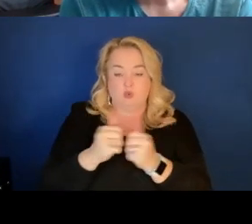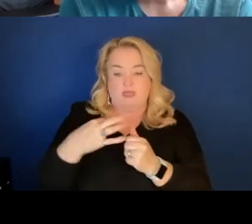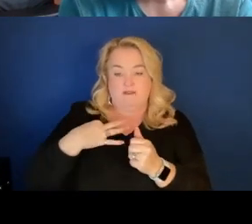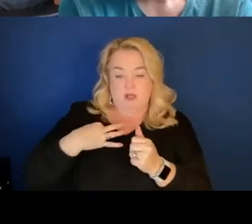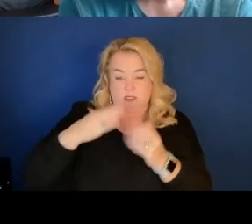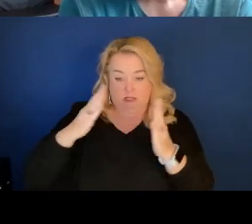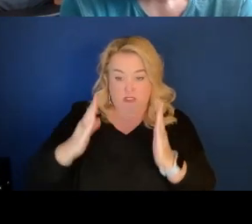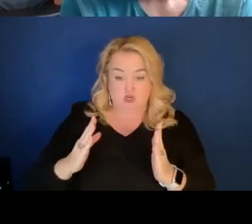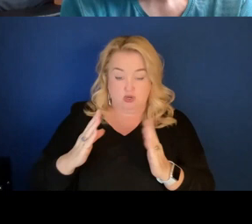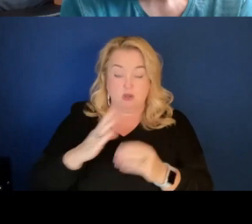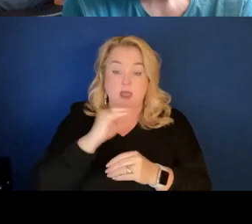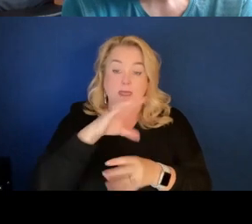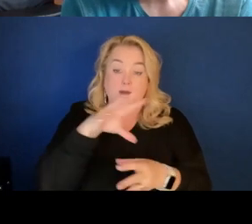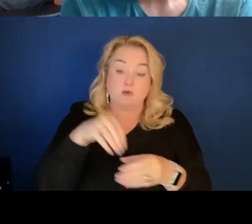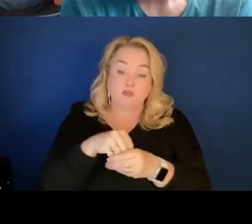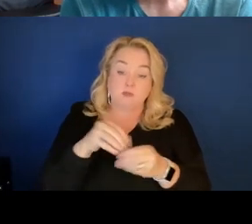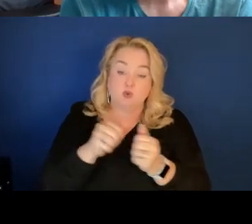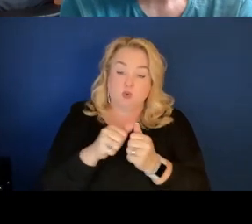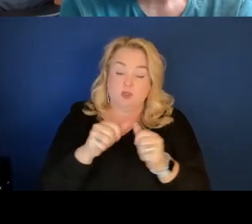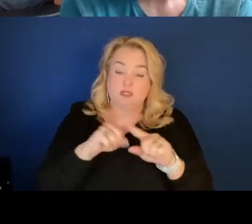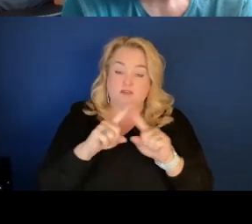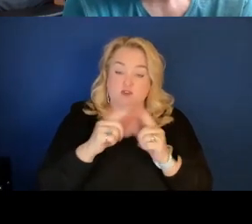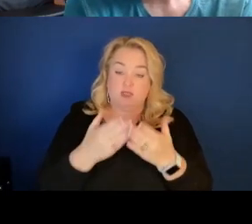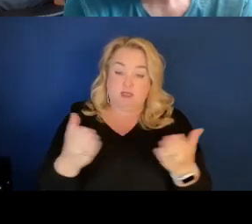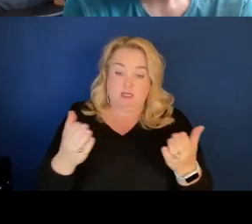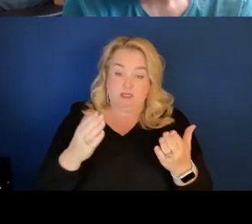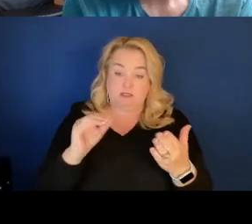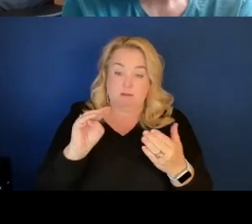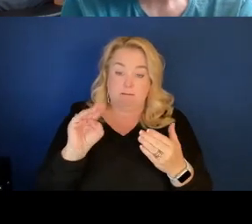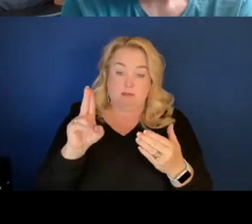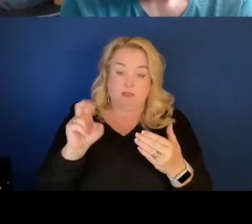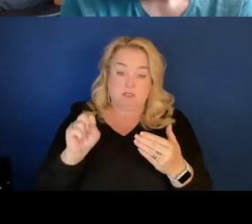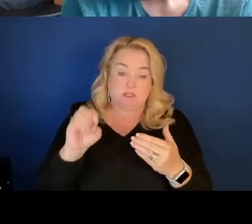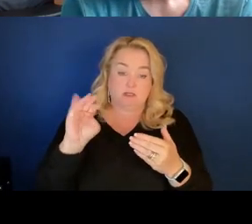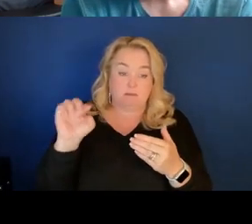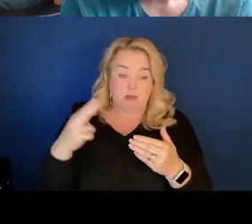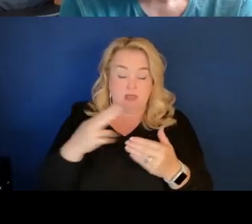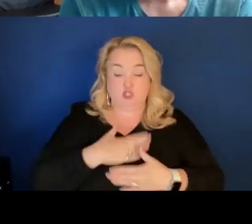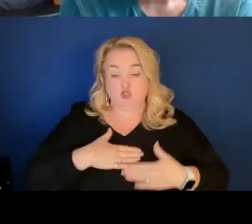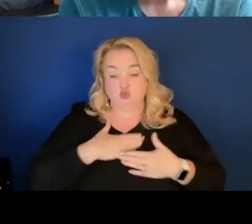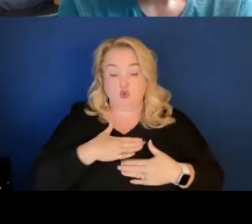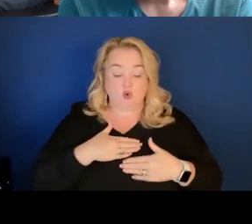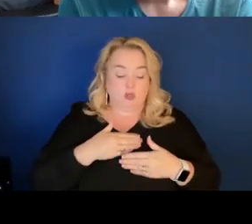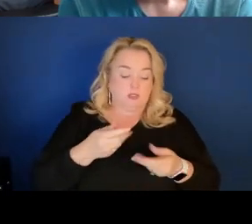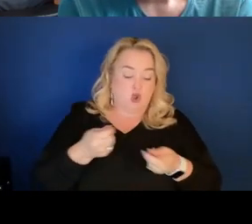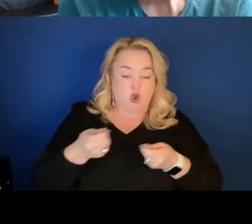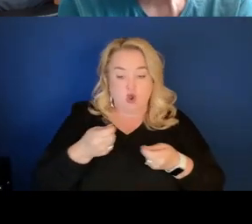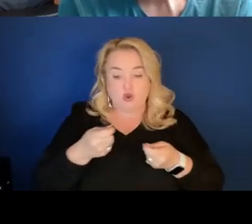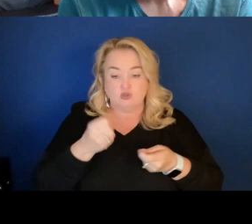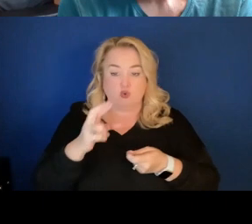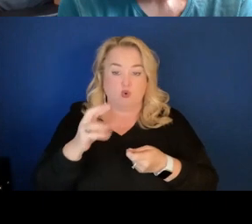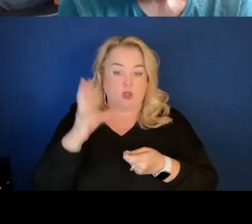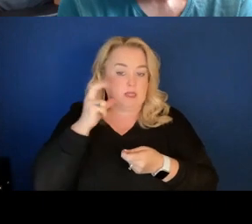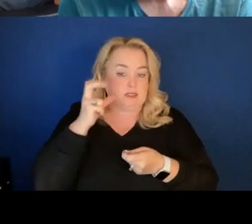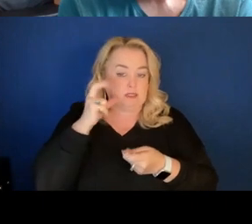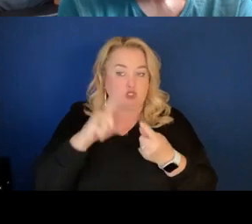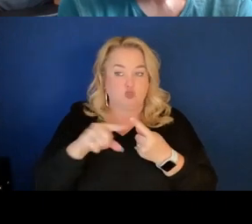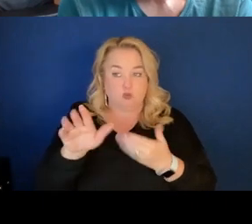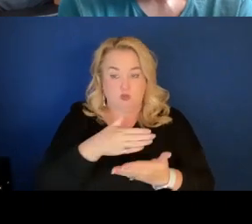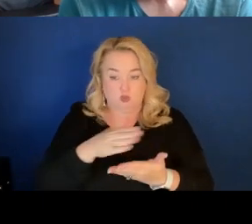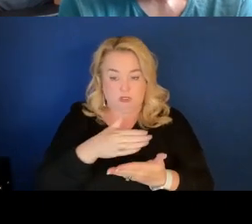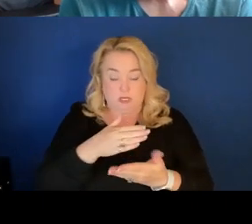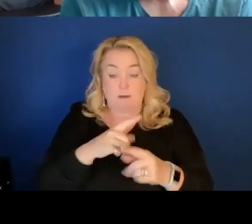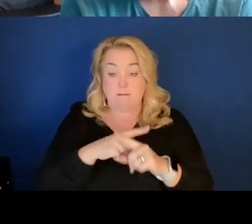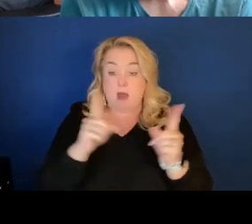and they participate in activities that Mrs. Smith enjoys, like playing cards and listening to music. But